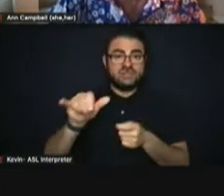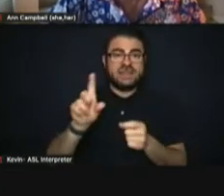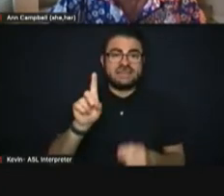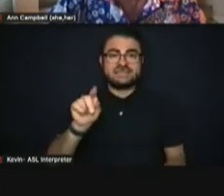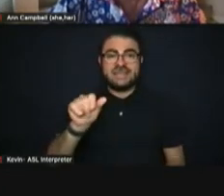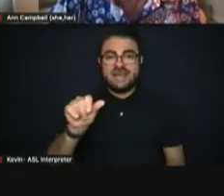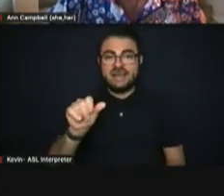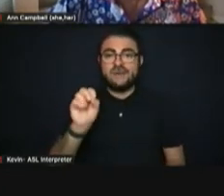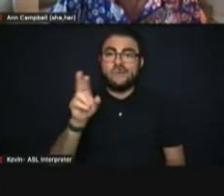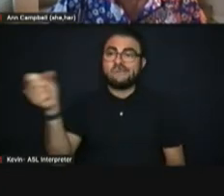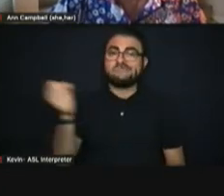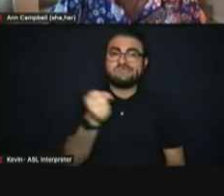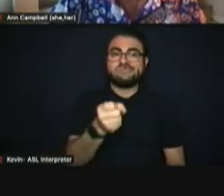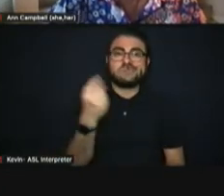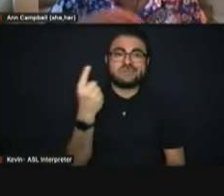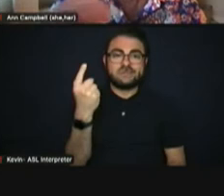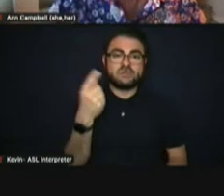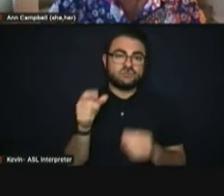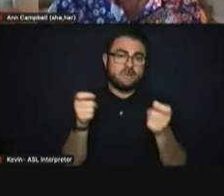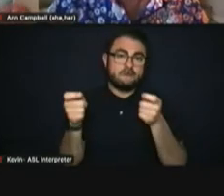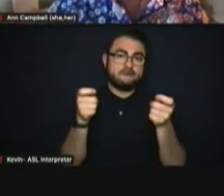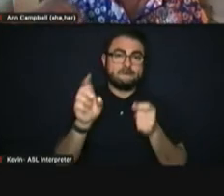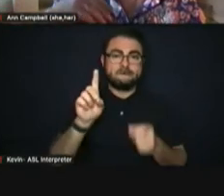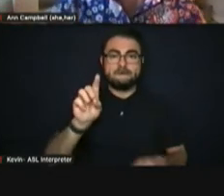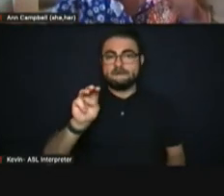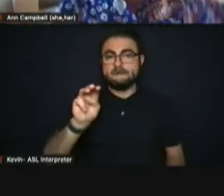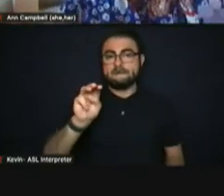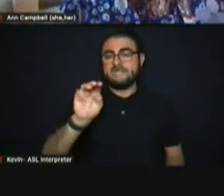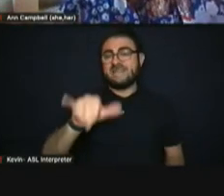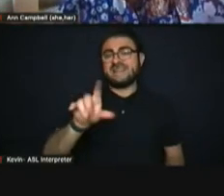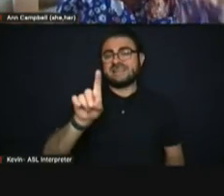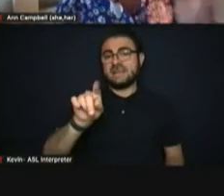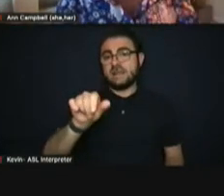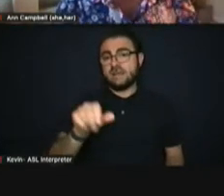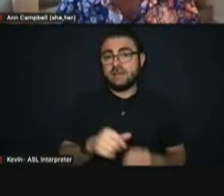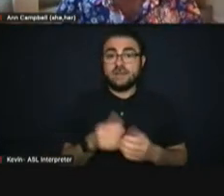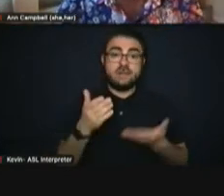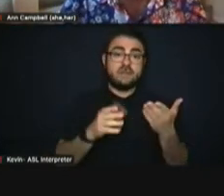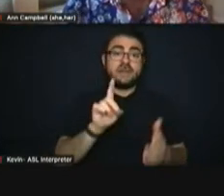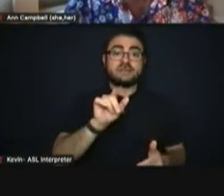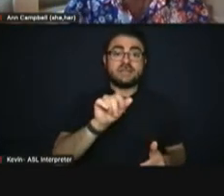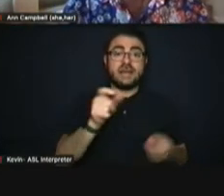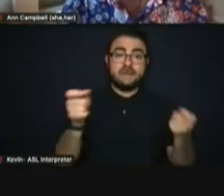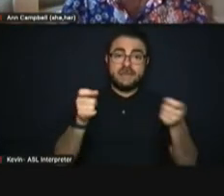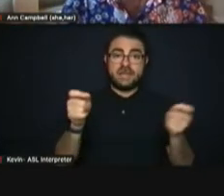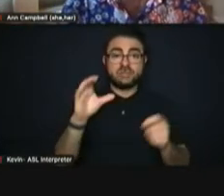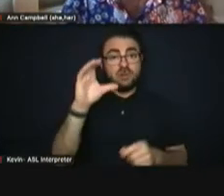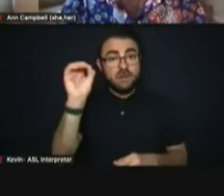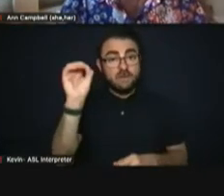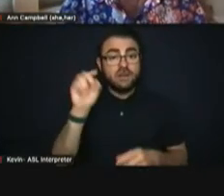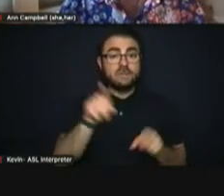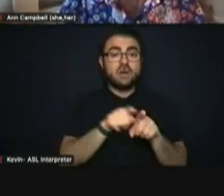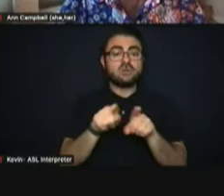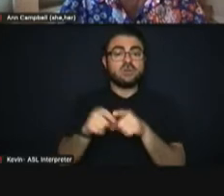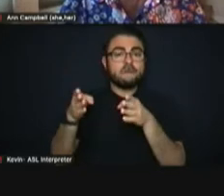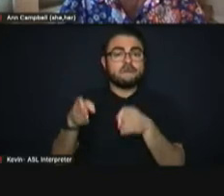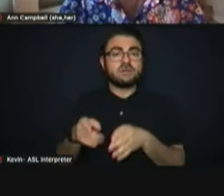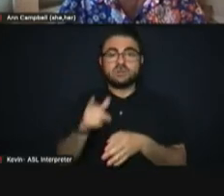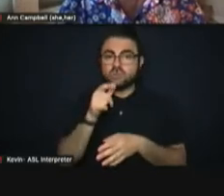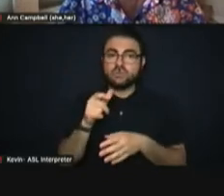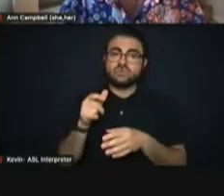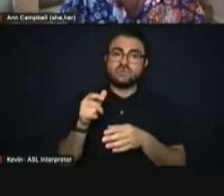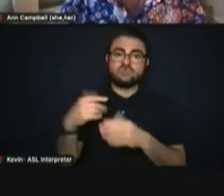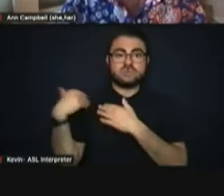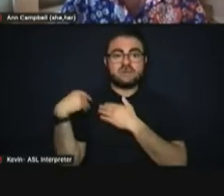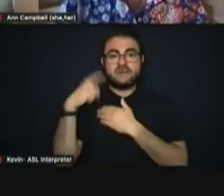bring in somebody to do that. So there's maybe a data management company, but there's also an individual who's responsible for producing the reports that